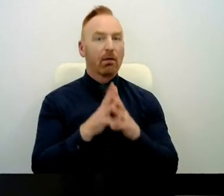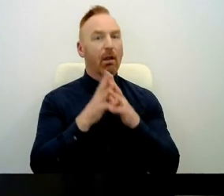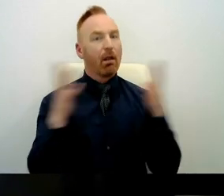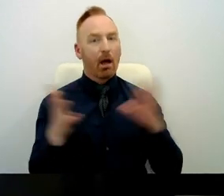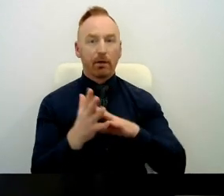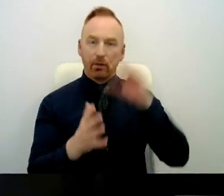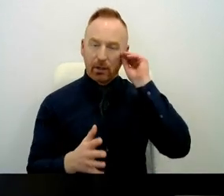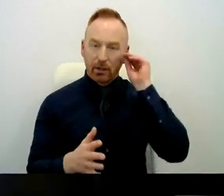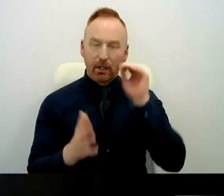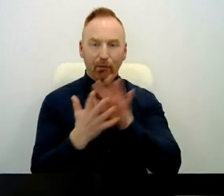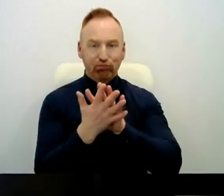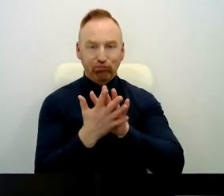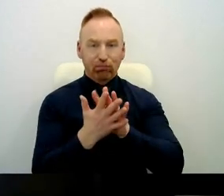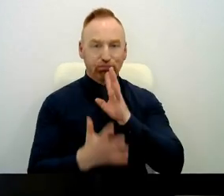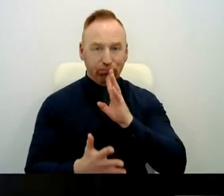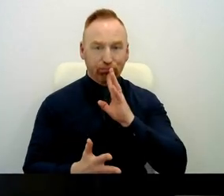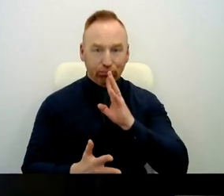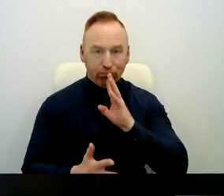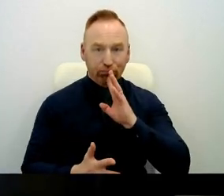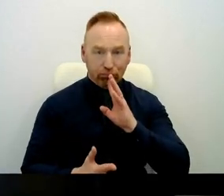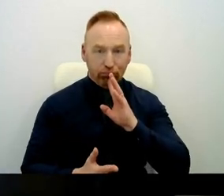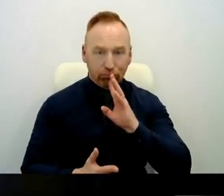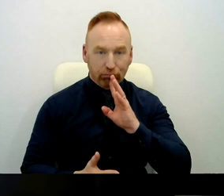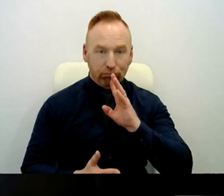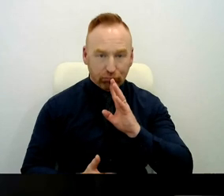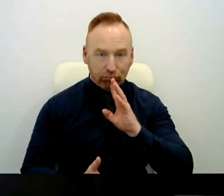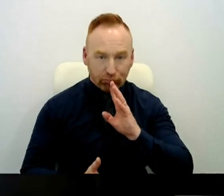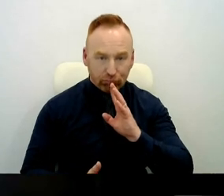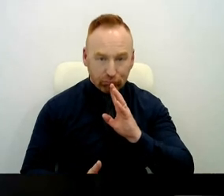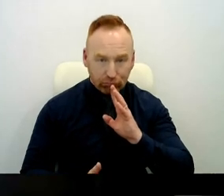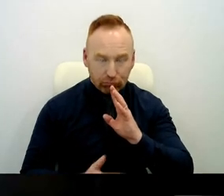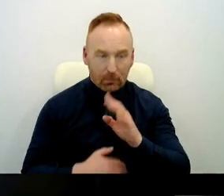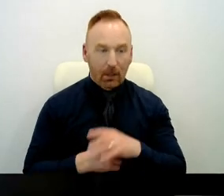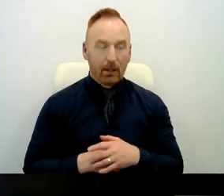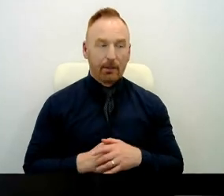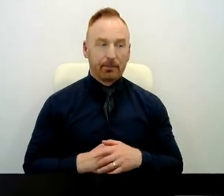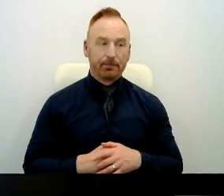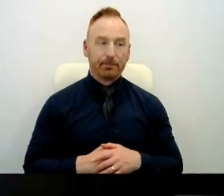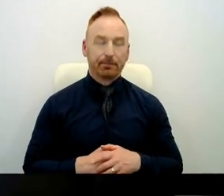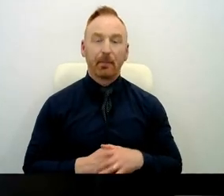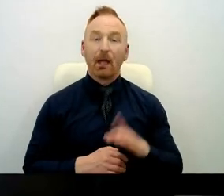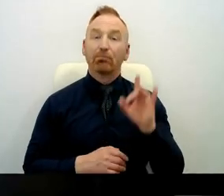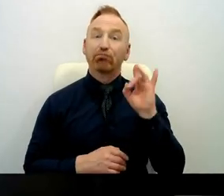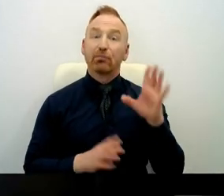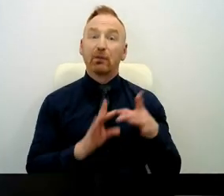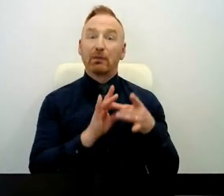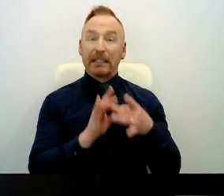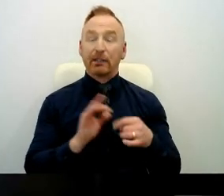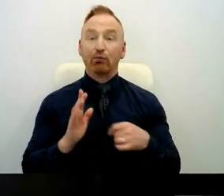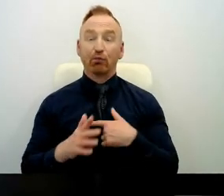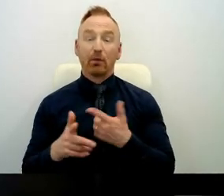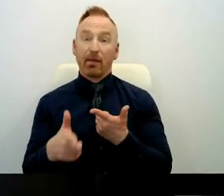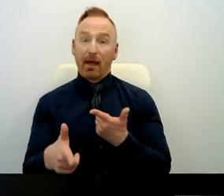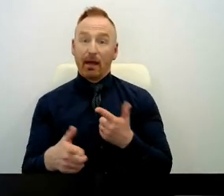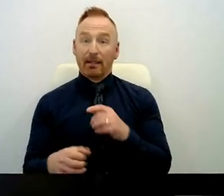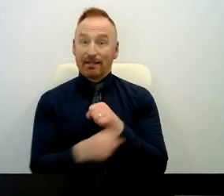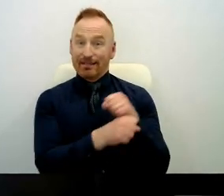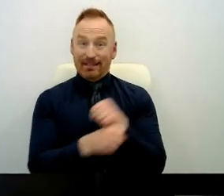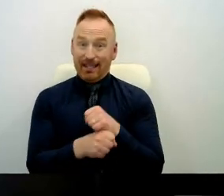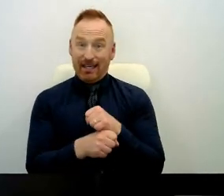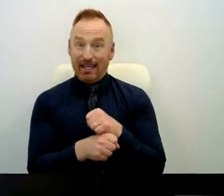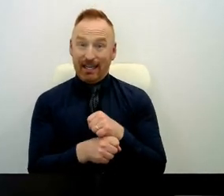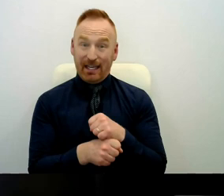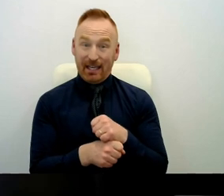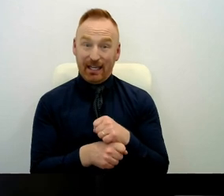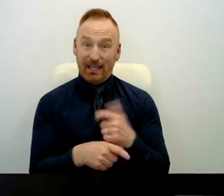to learn. Most of us have some sense of the enormity and cruelty of the transatlantic slave trade as